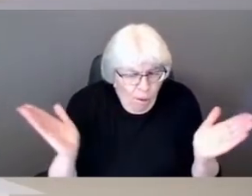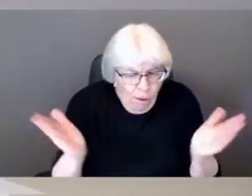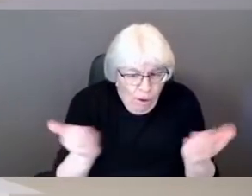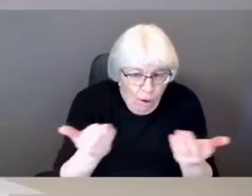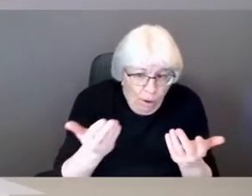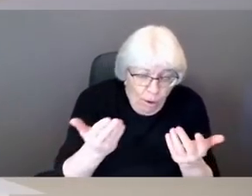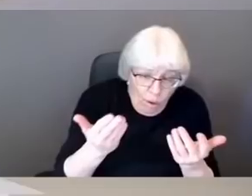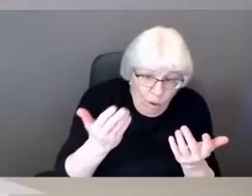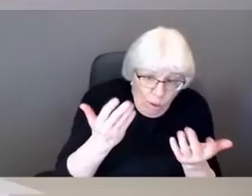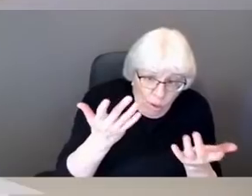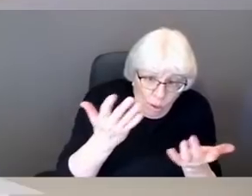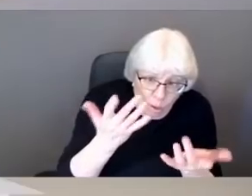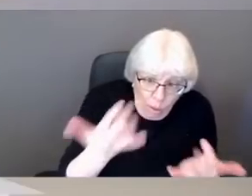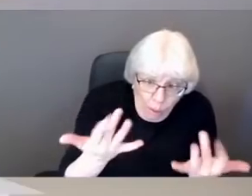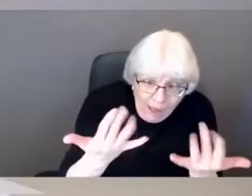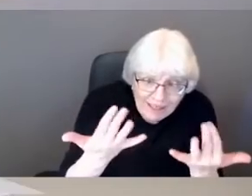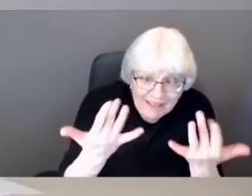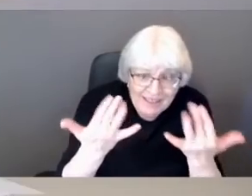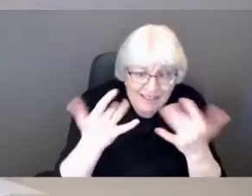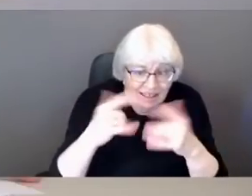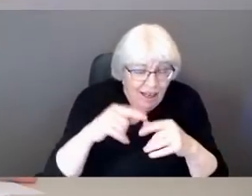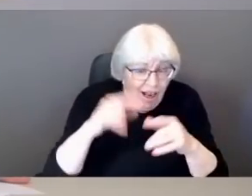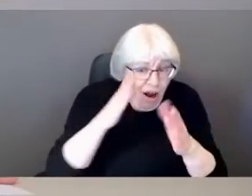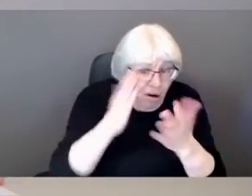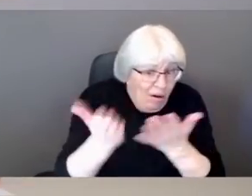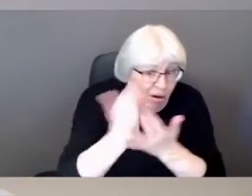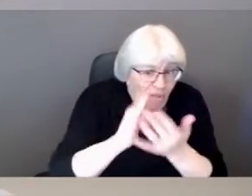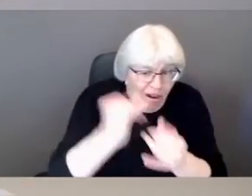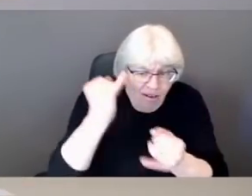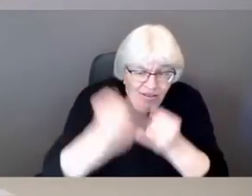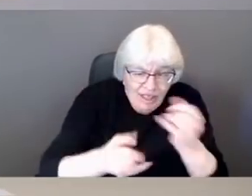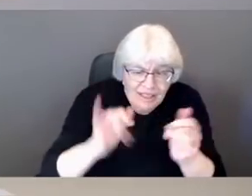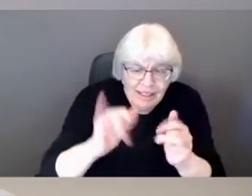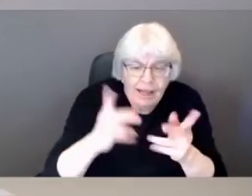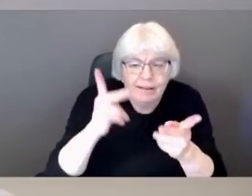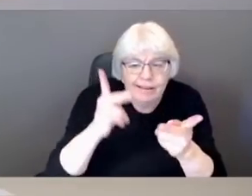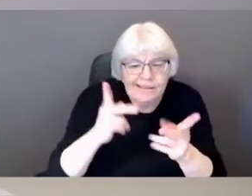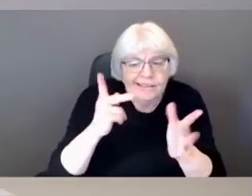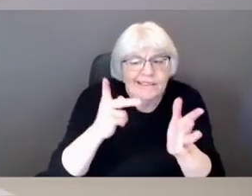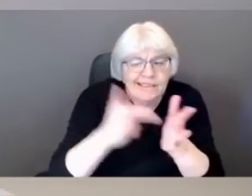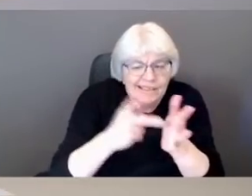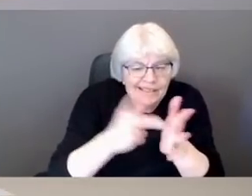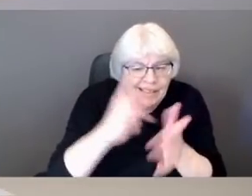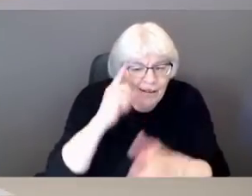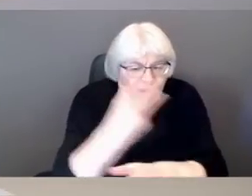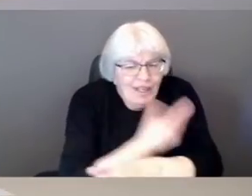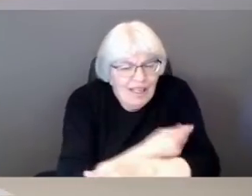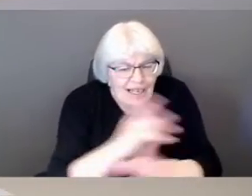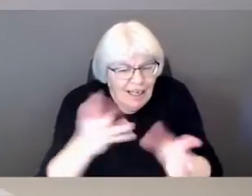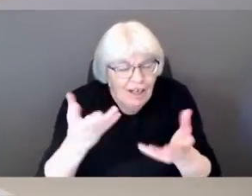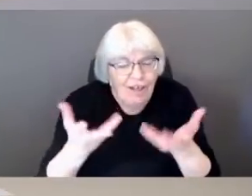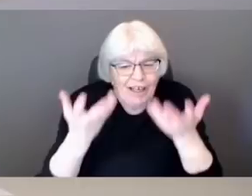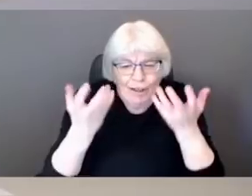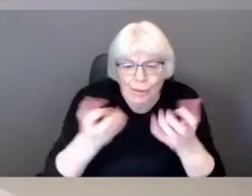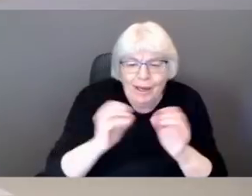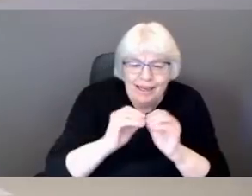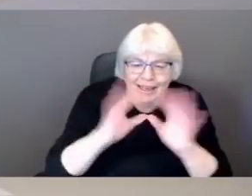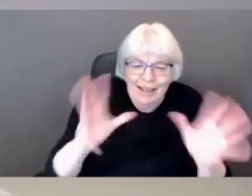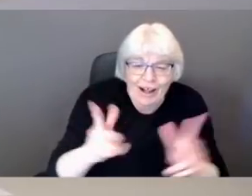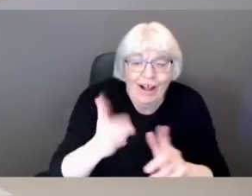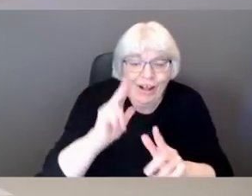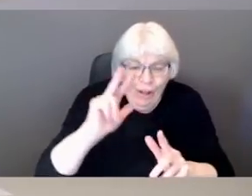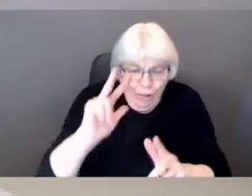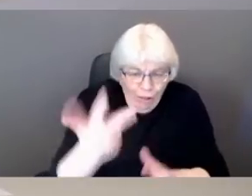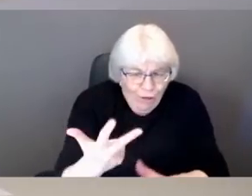Well, hi, Louise. So I'm glad because if any question on boosters sort of highlights the importance that we want to make